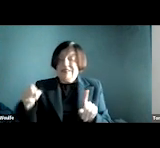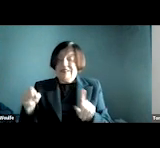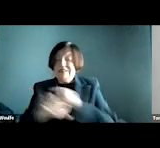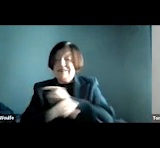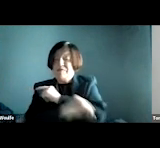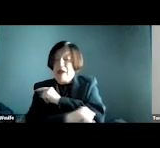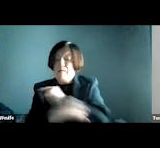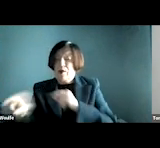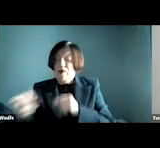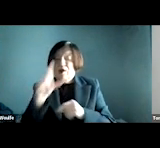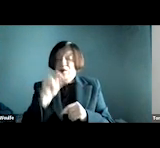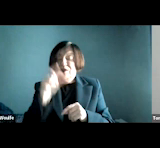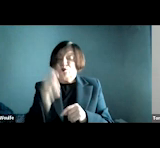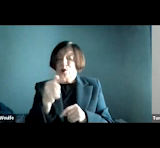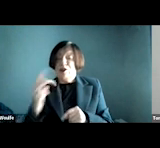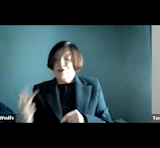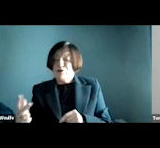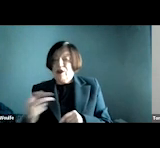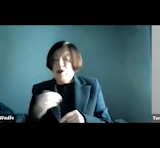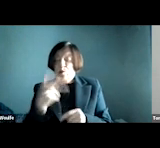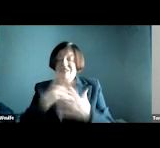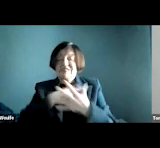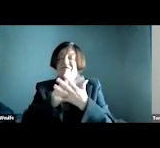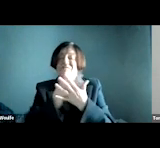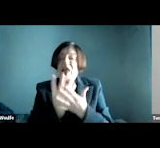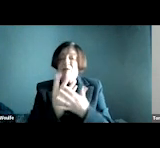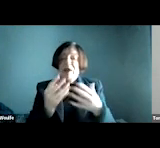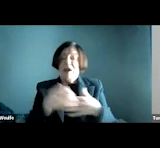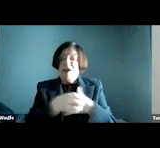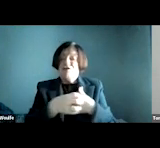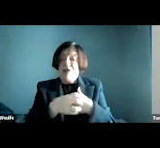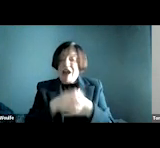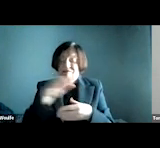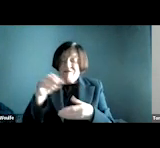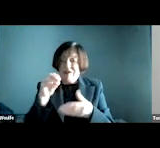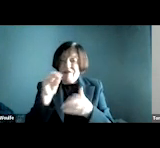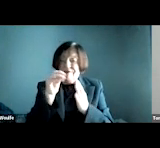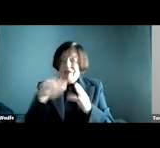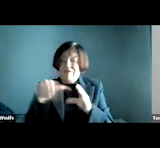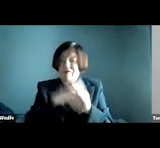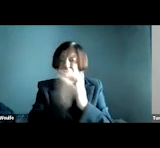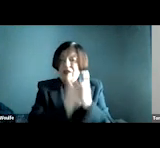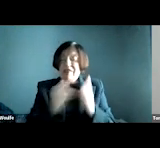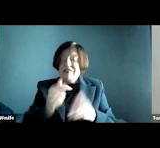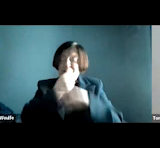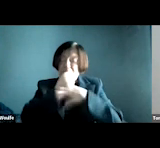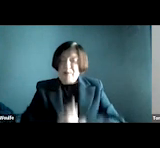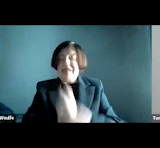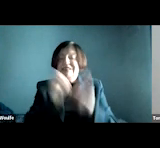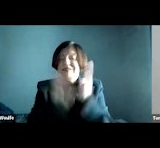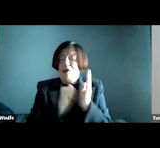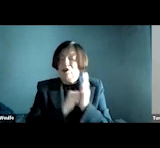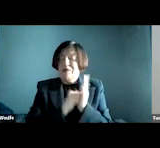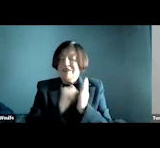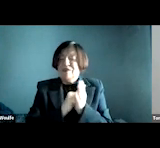to September 2023, we will develop the draft content. So that's the kind of base document